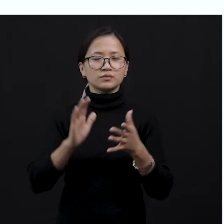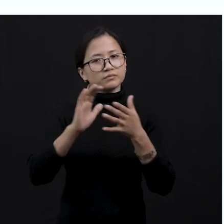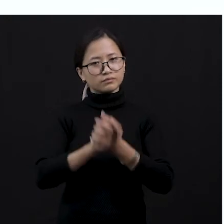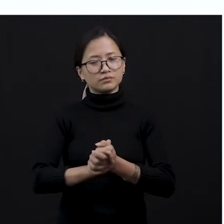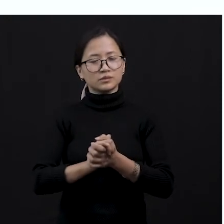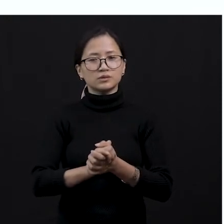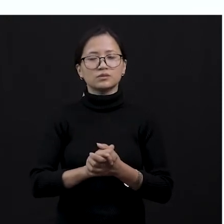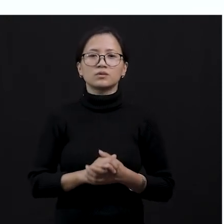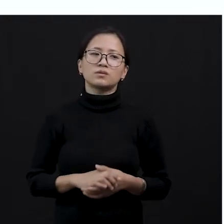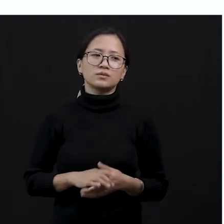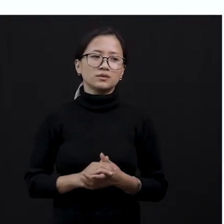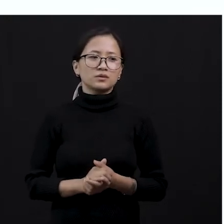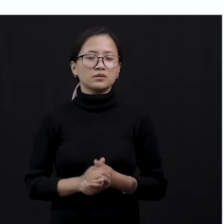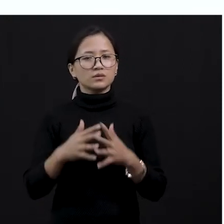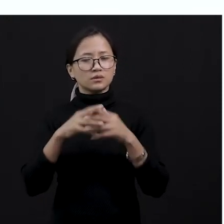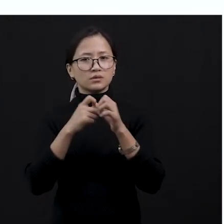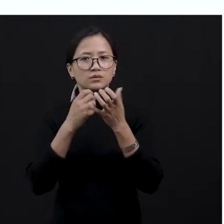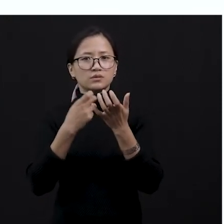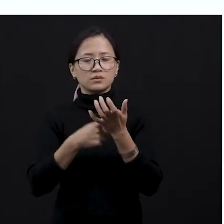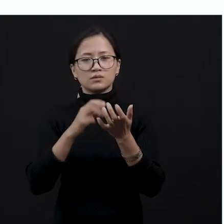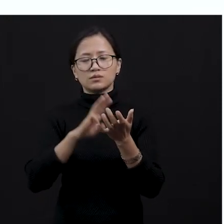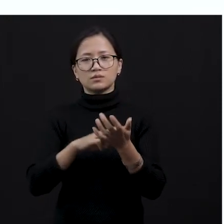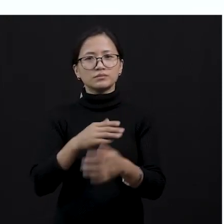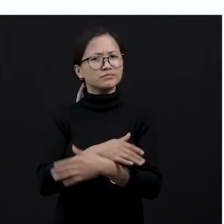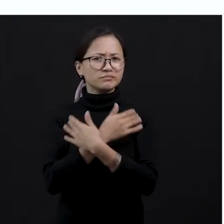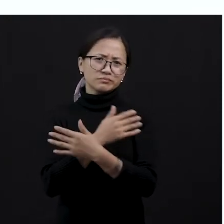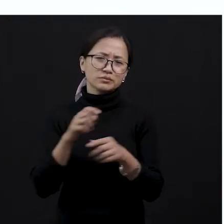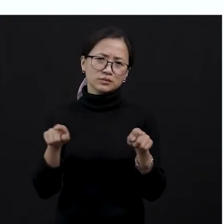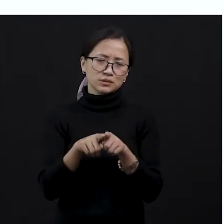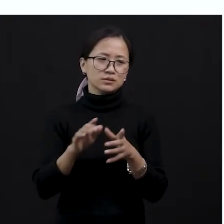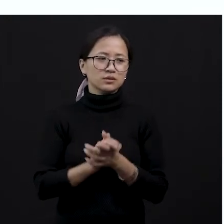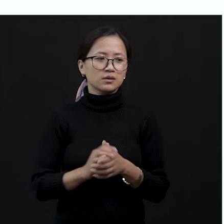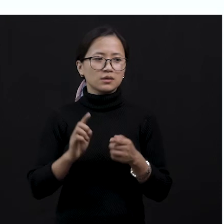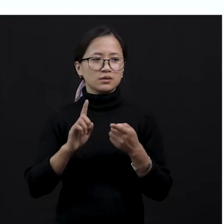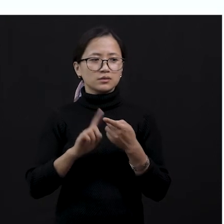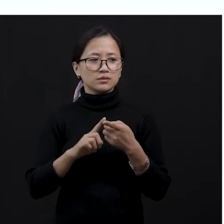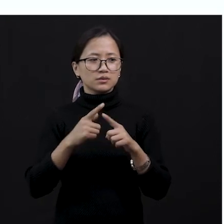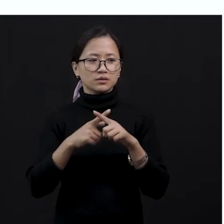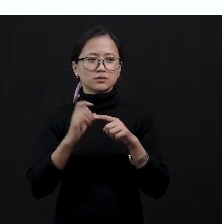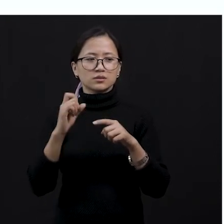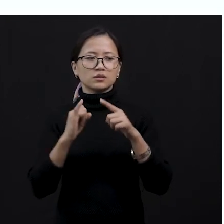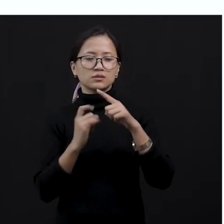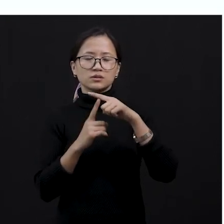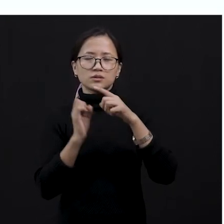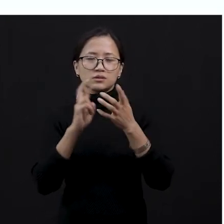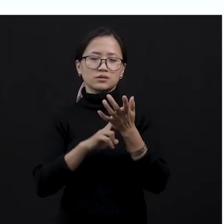F-R-I-E-N-D-L-Y, friendly means warm, W-A-R-M, warm. Now, exciting,